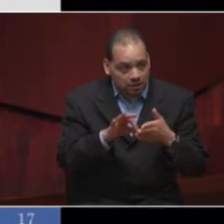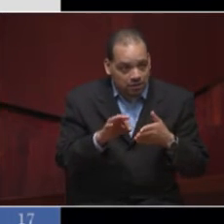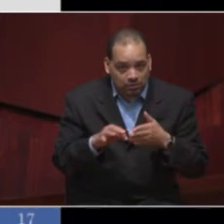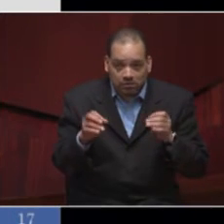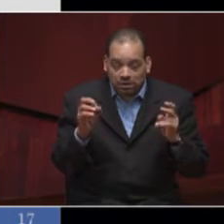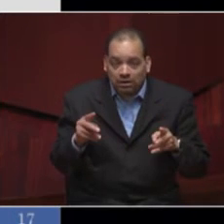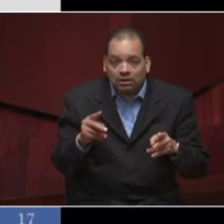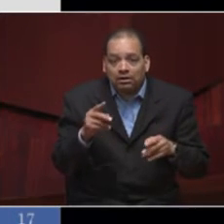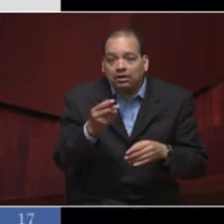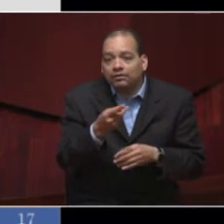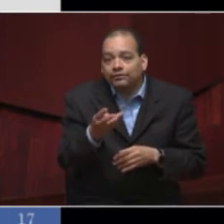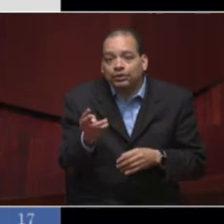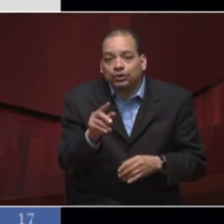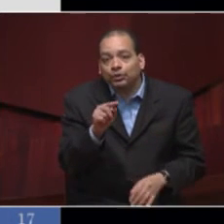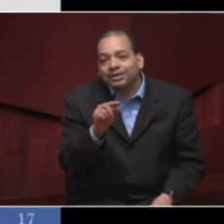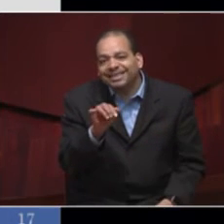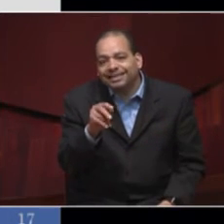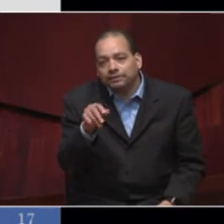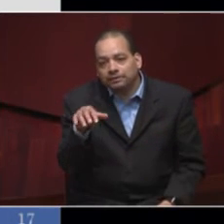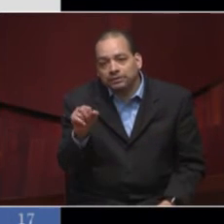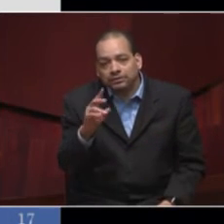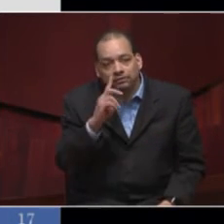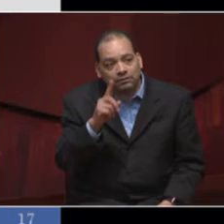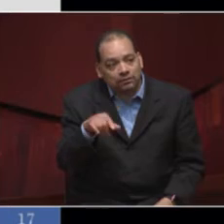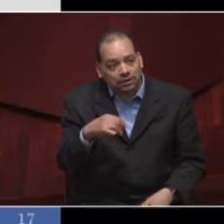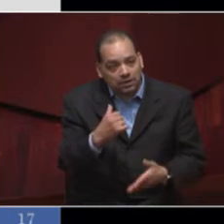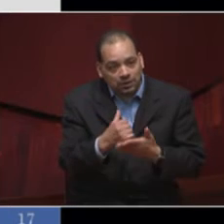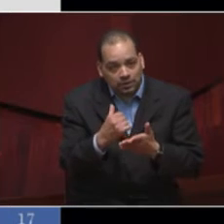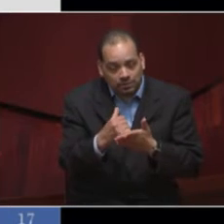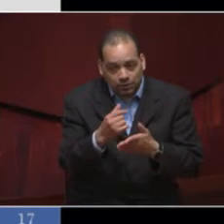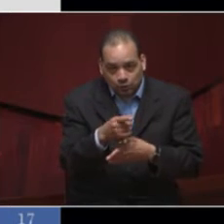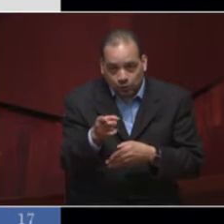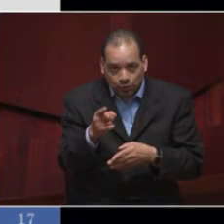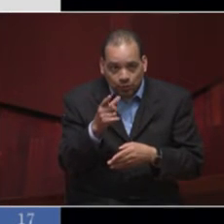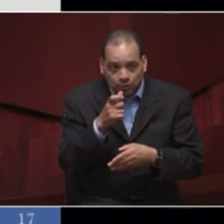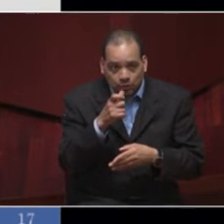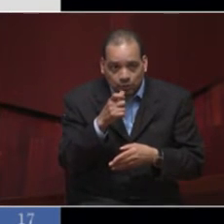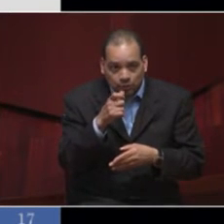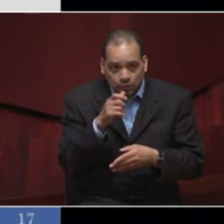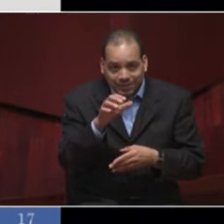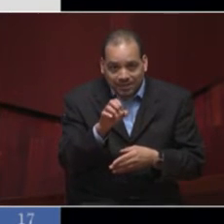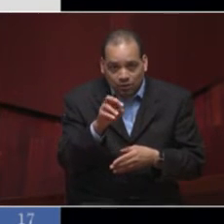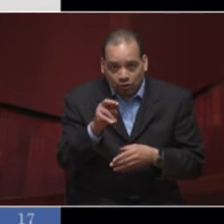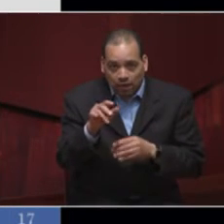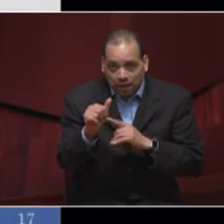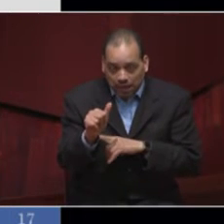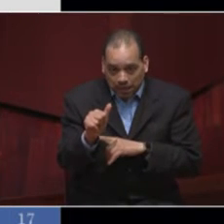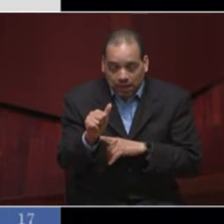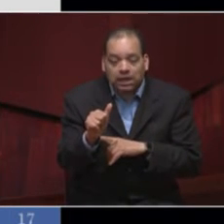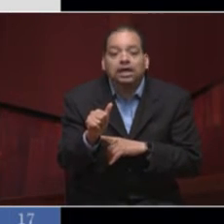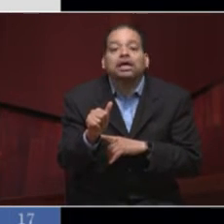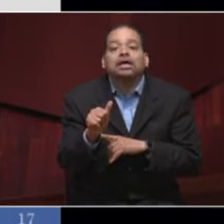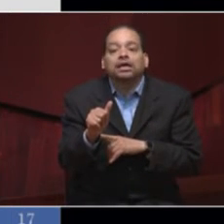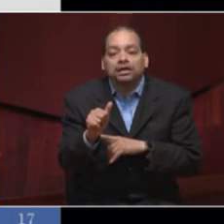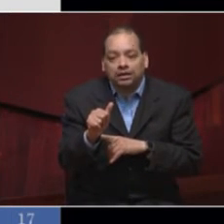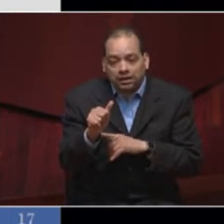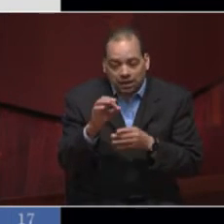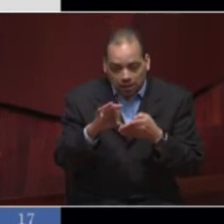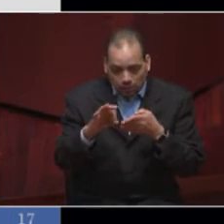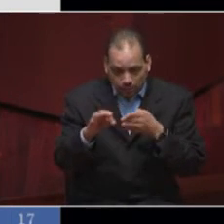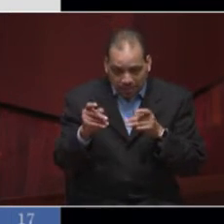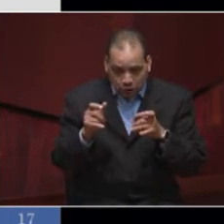just a few tips and reminders to assist those of you who are ERA account managers. And for